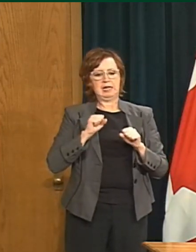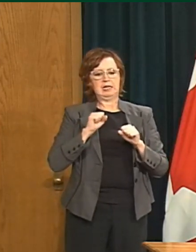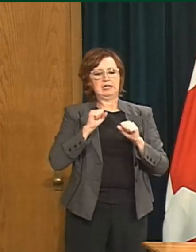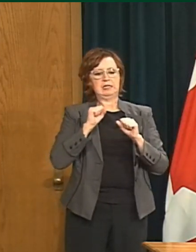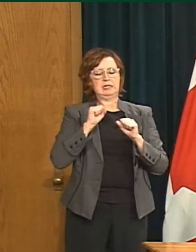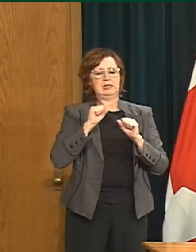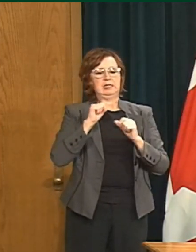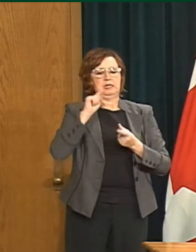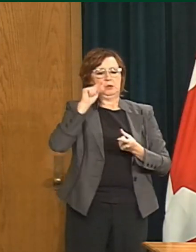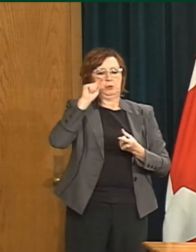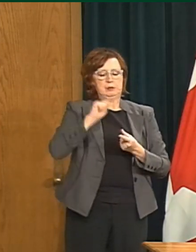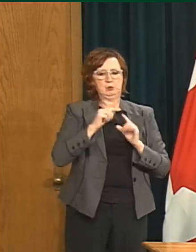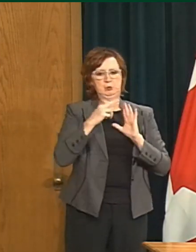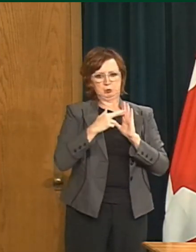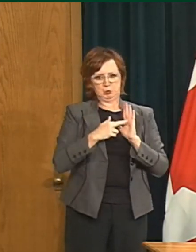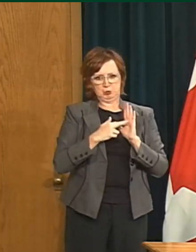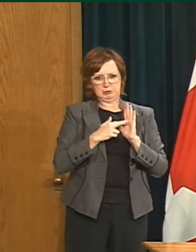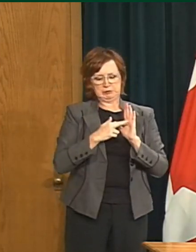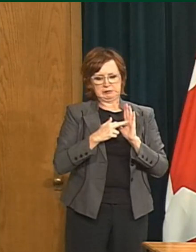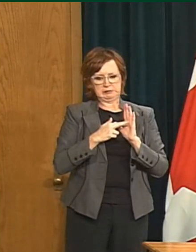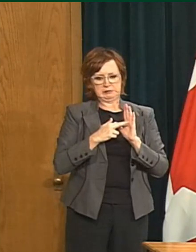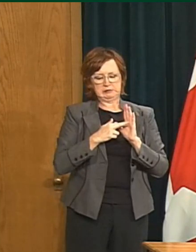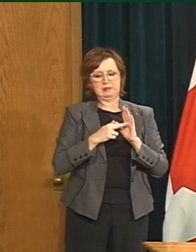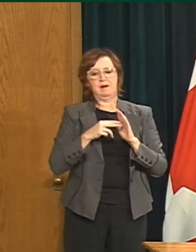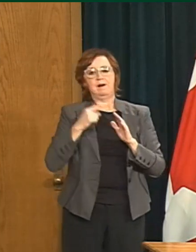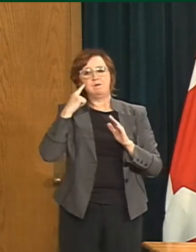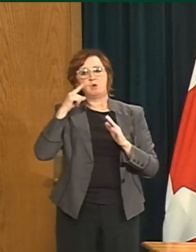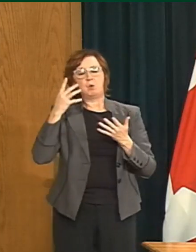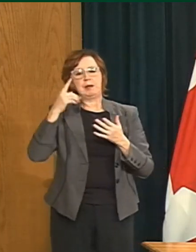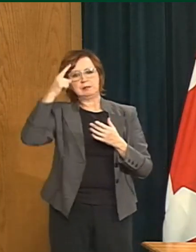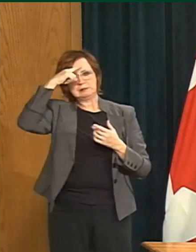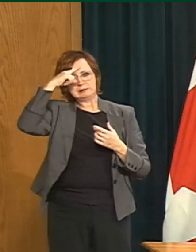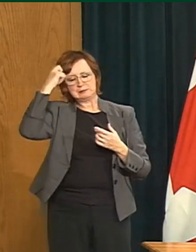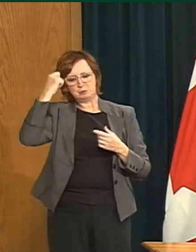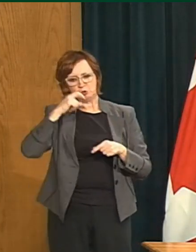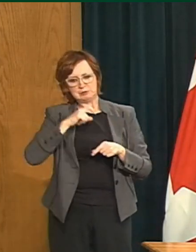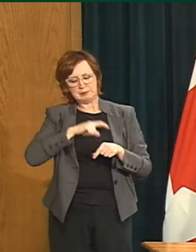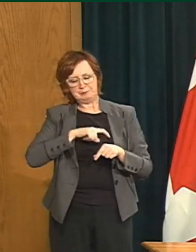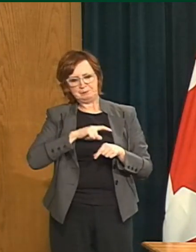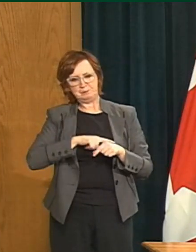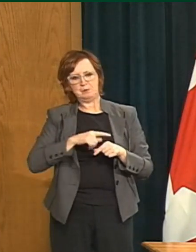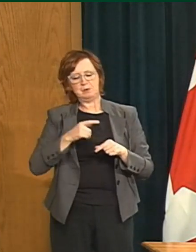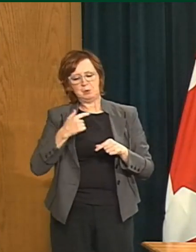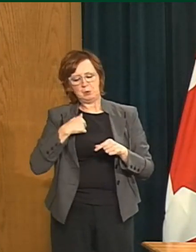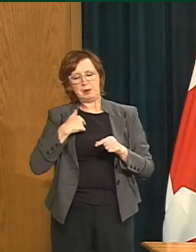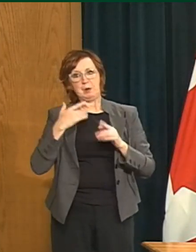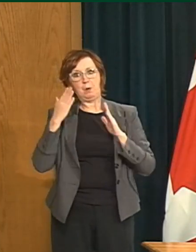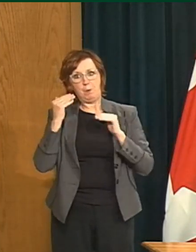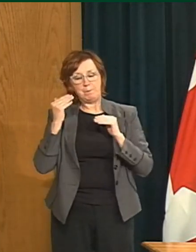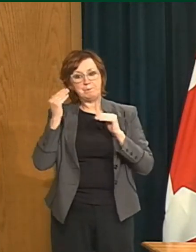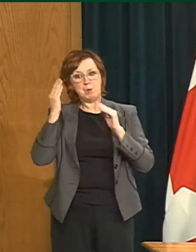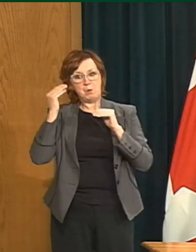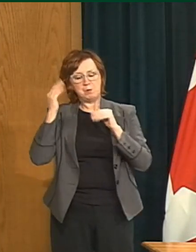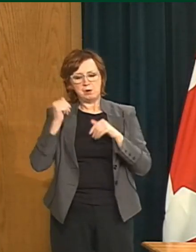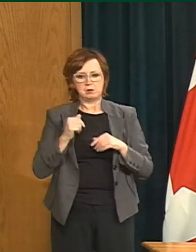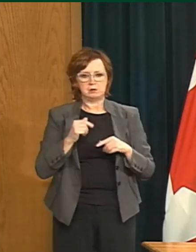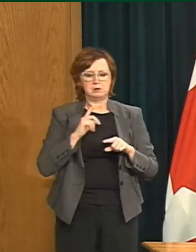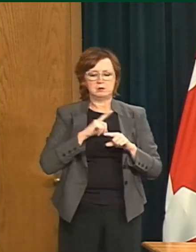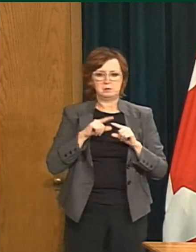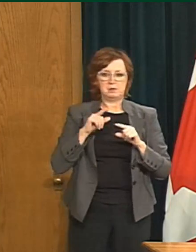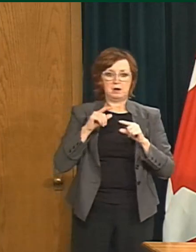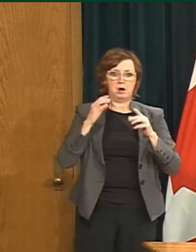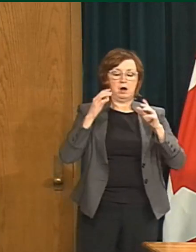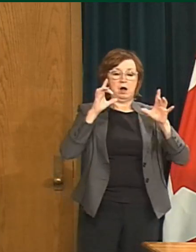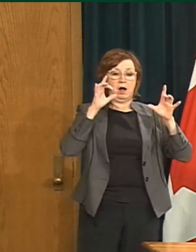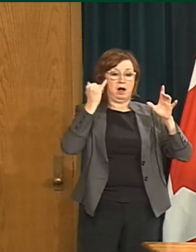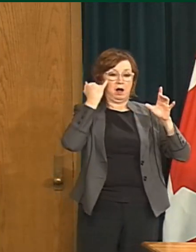to be prepared for a worse trajectory that in some of the projections in Canada are showing based on European,